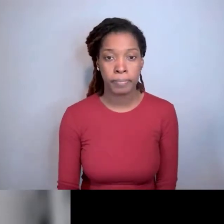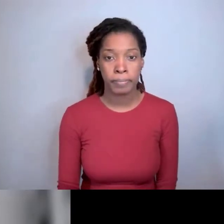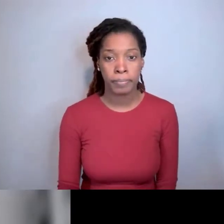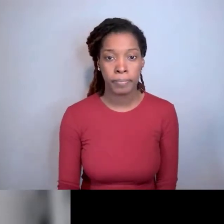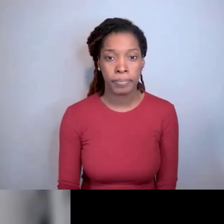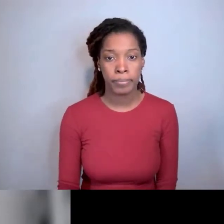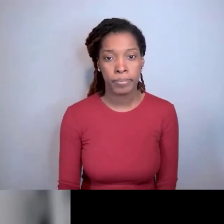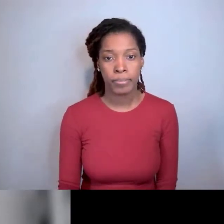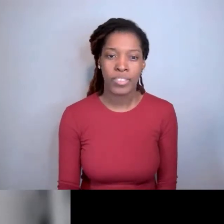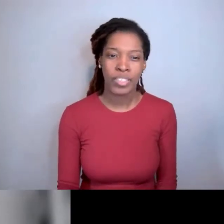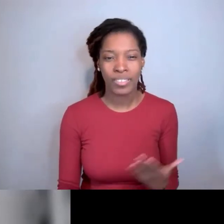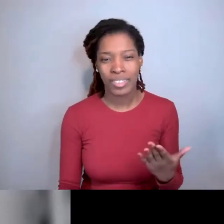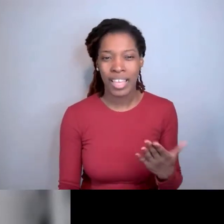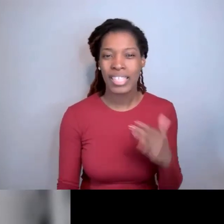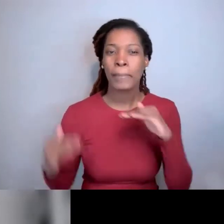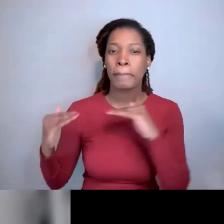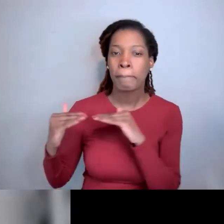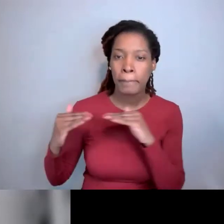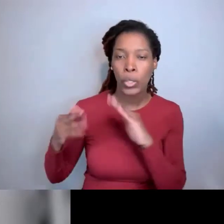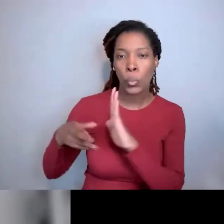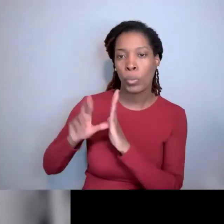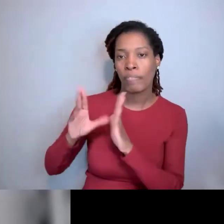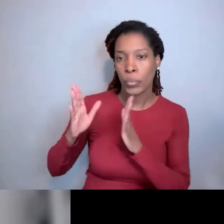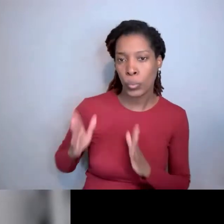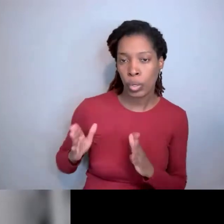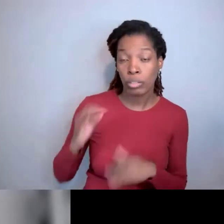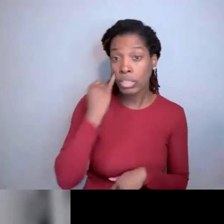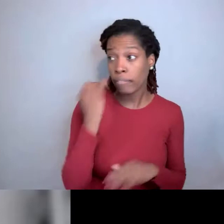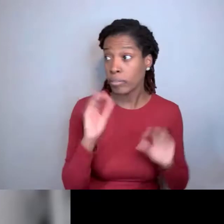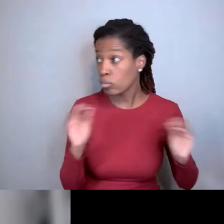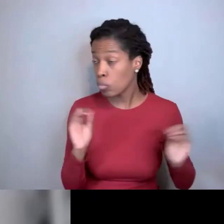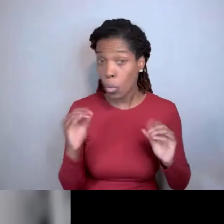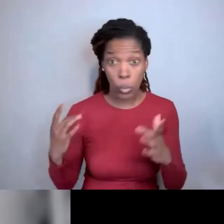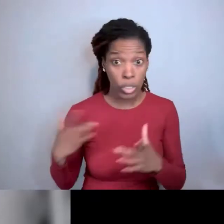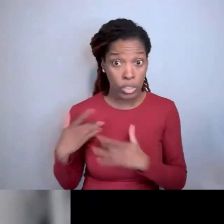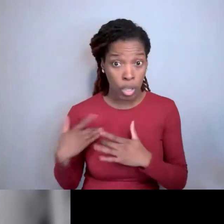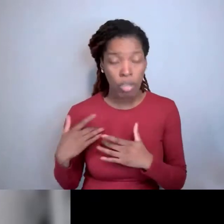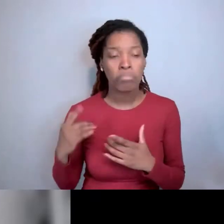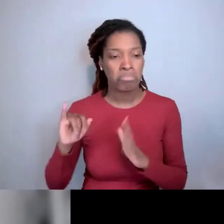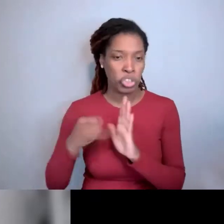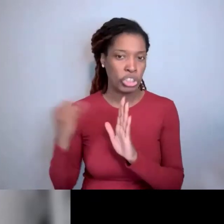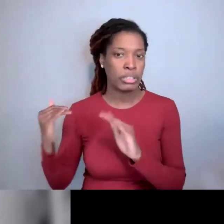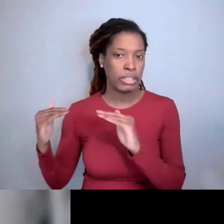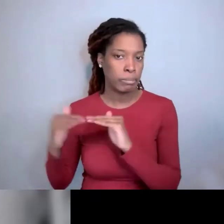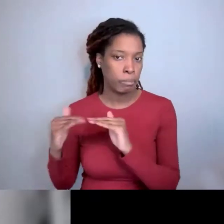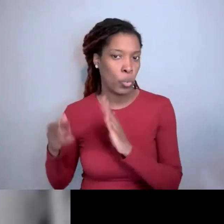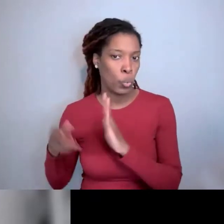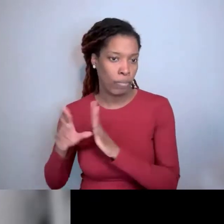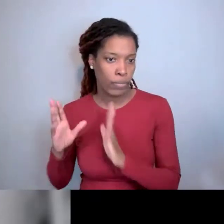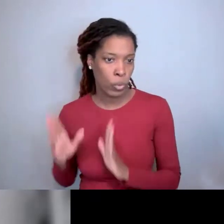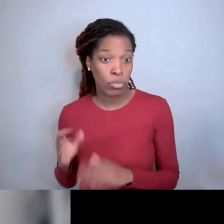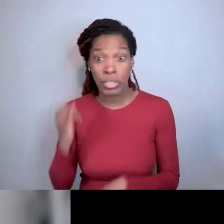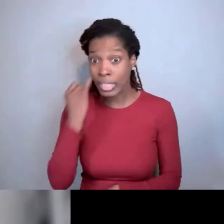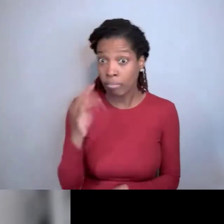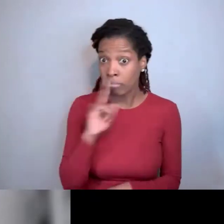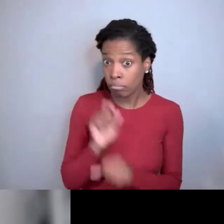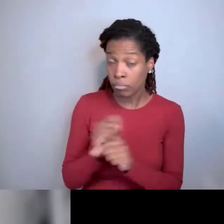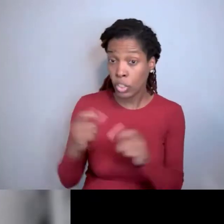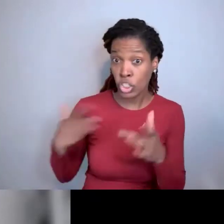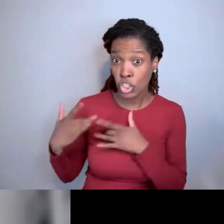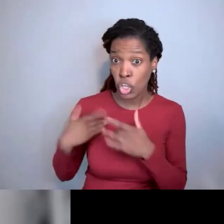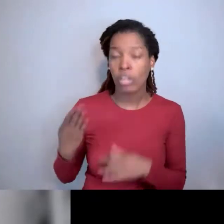it's the peer reviewers. If there are no concerns, it's just the peer reviewers. If there are concerns, it gets escalated to